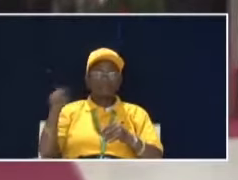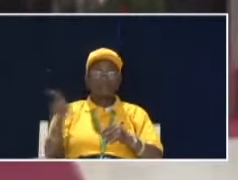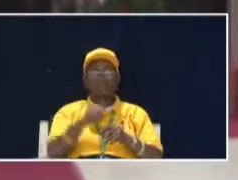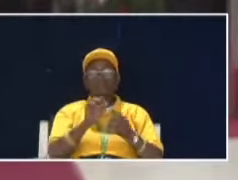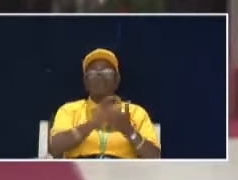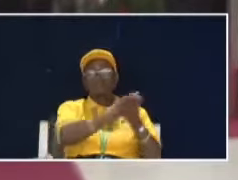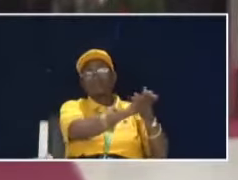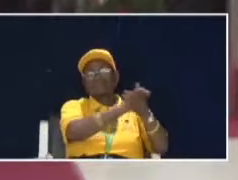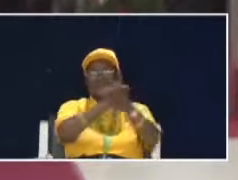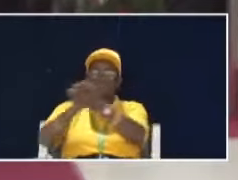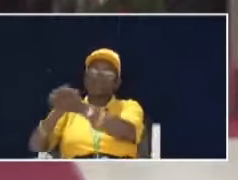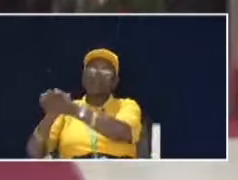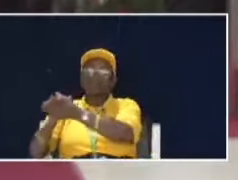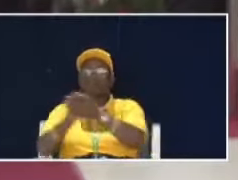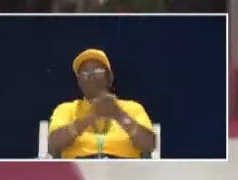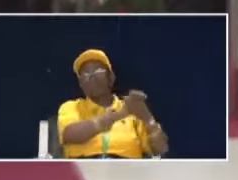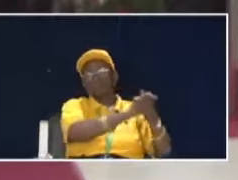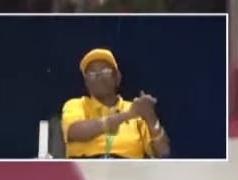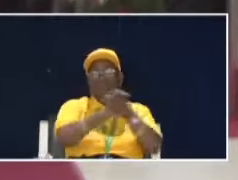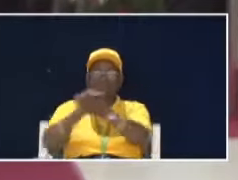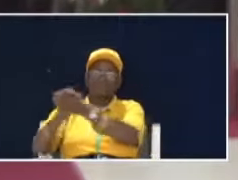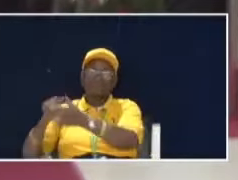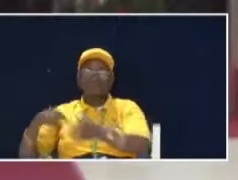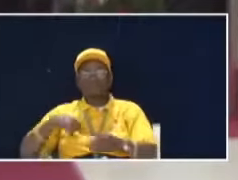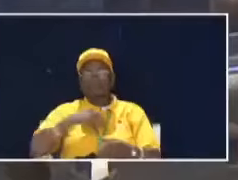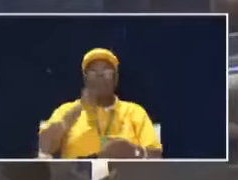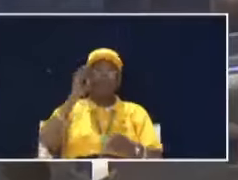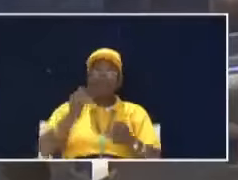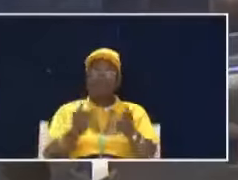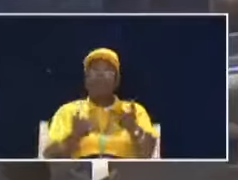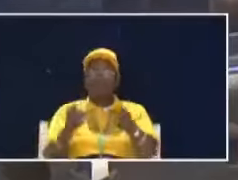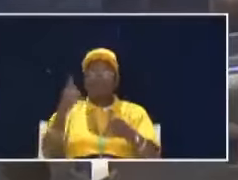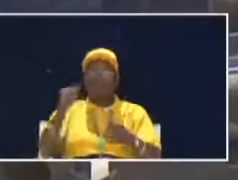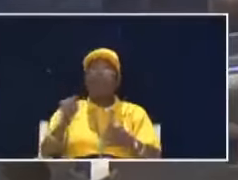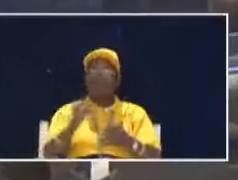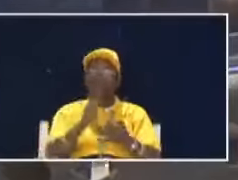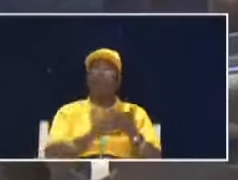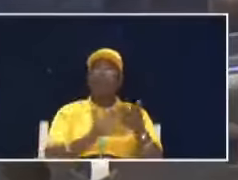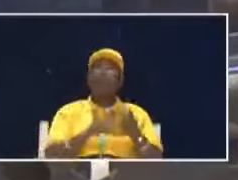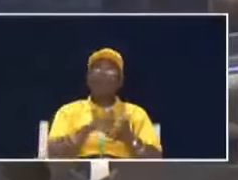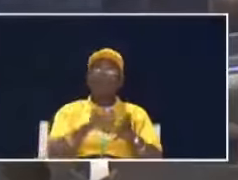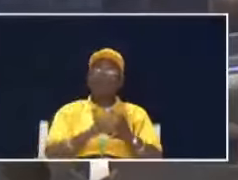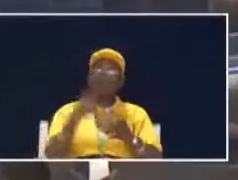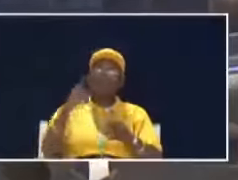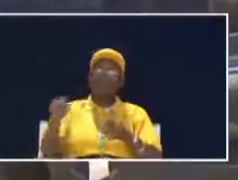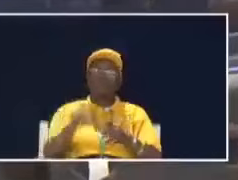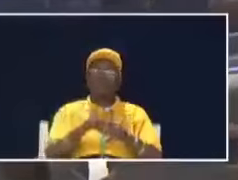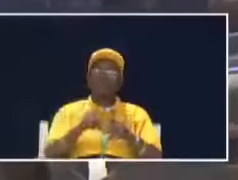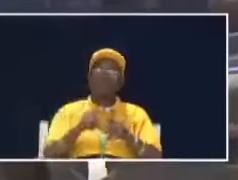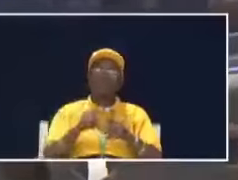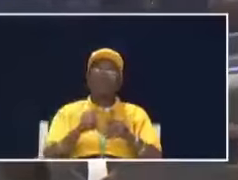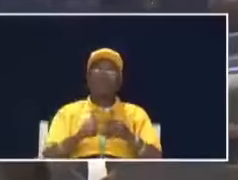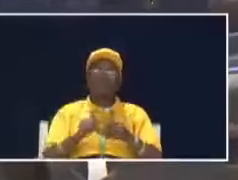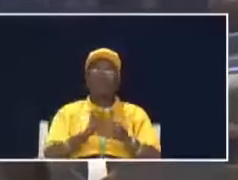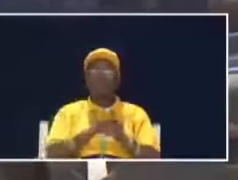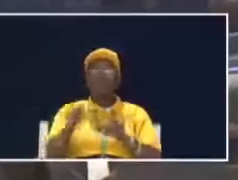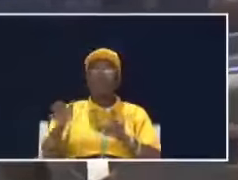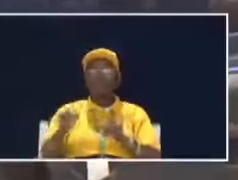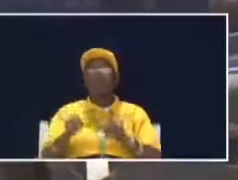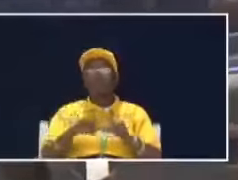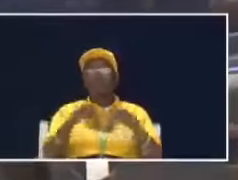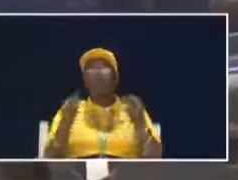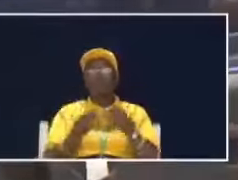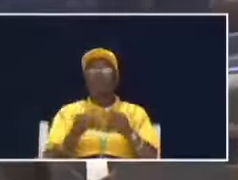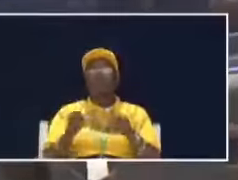Congratulations. We'll wait some minutes for you to finish filling your forms before we